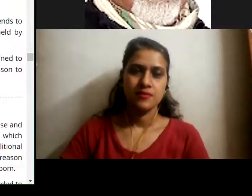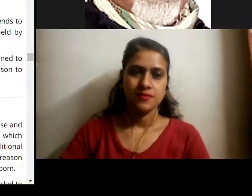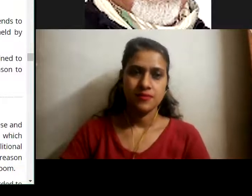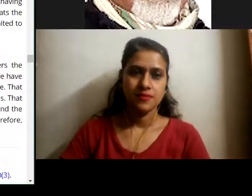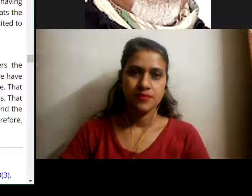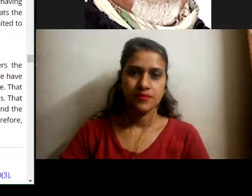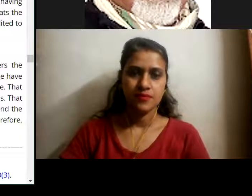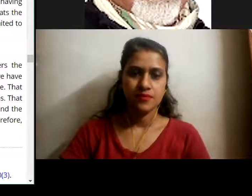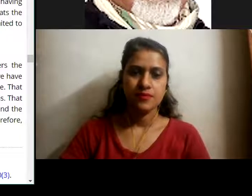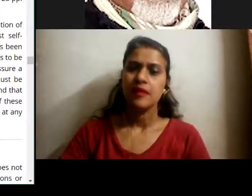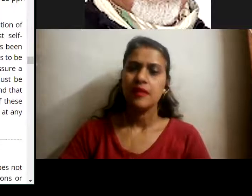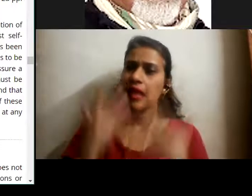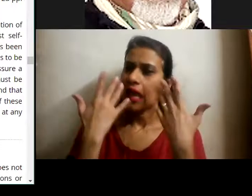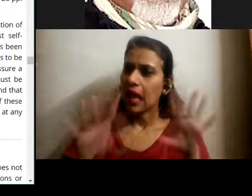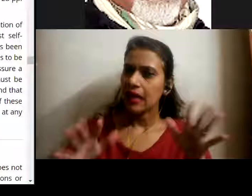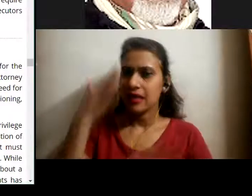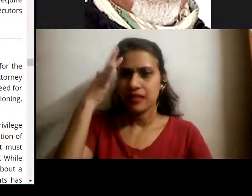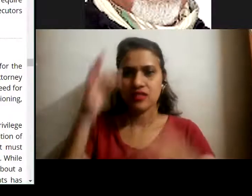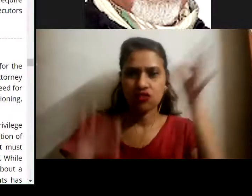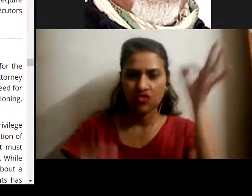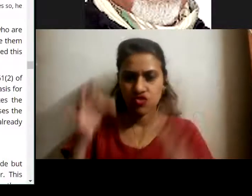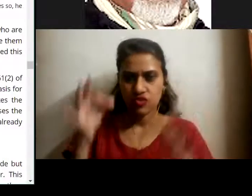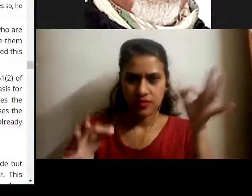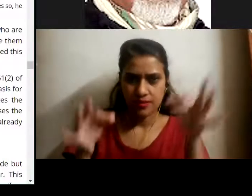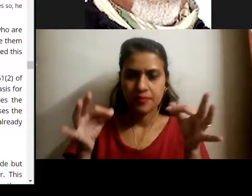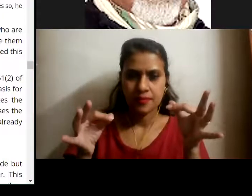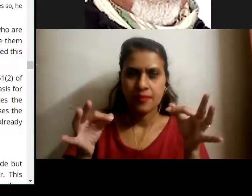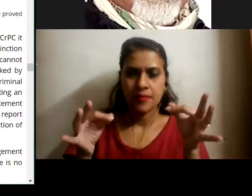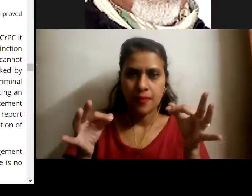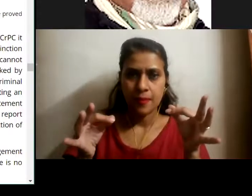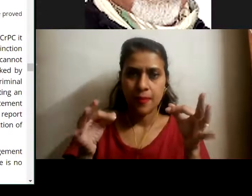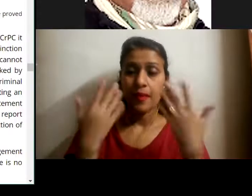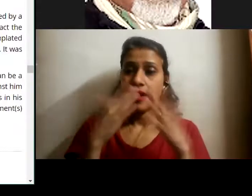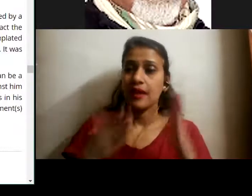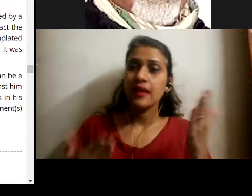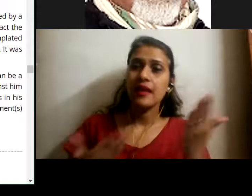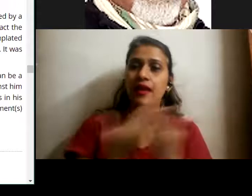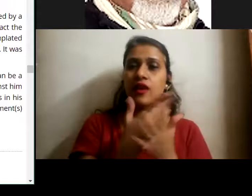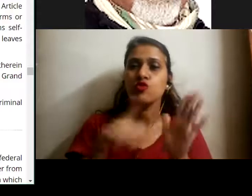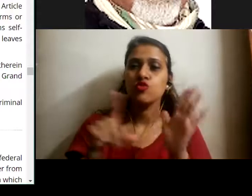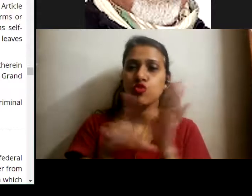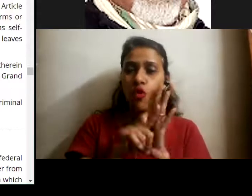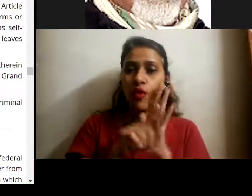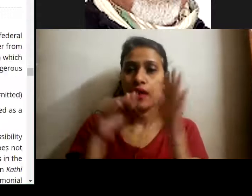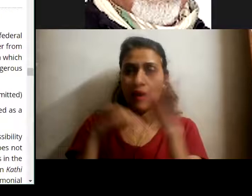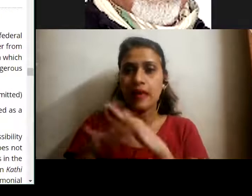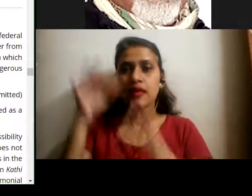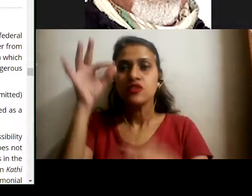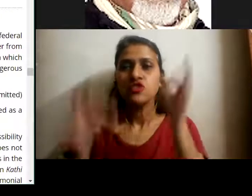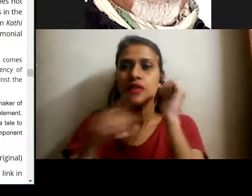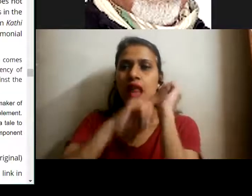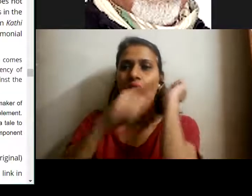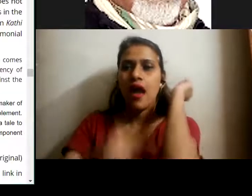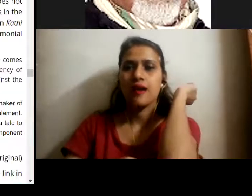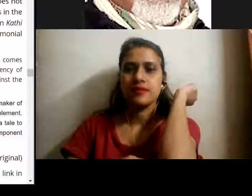given any judgment, given any case law, the judgment is usually given at the end. The verdict is